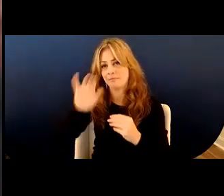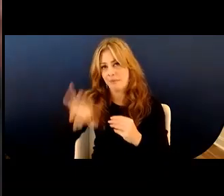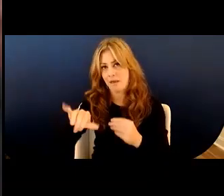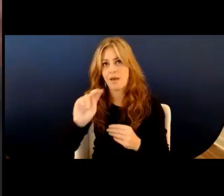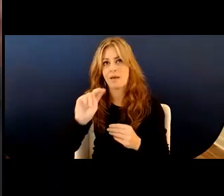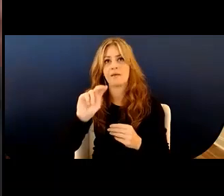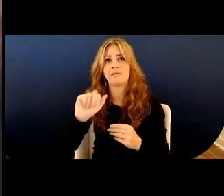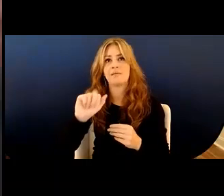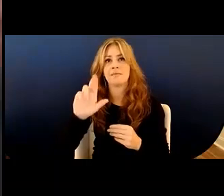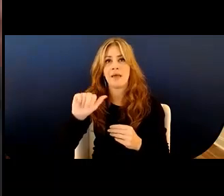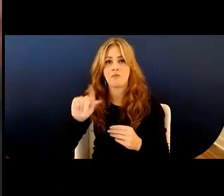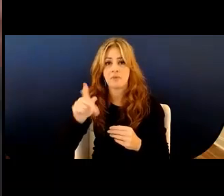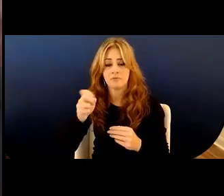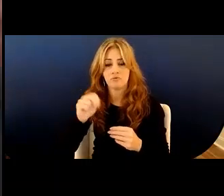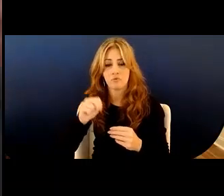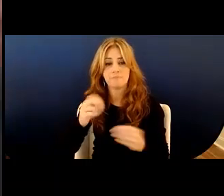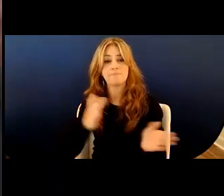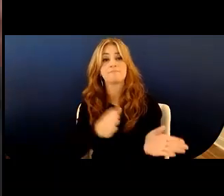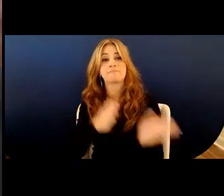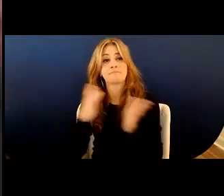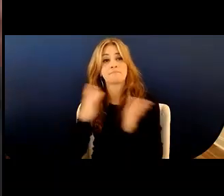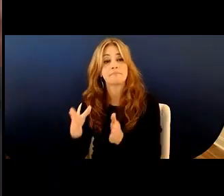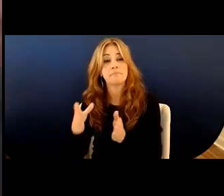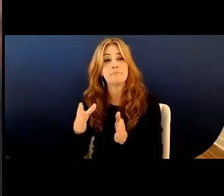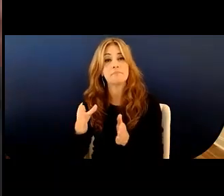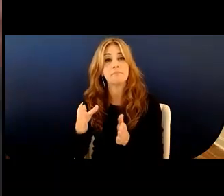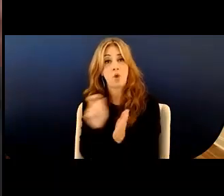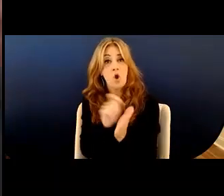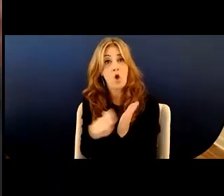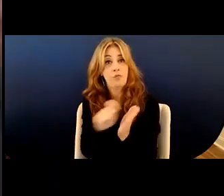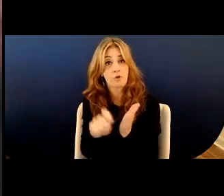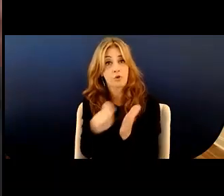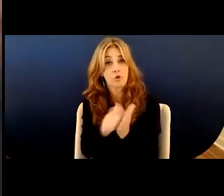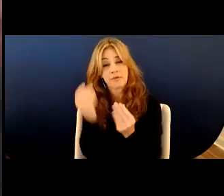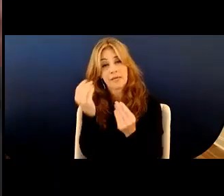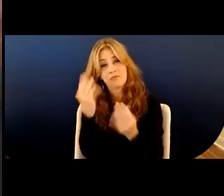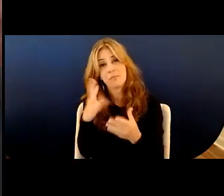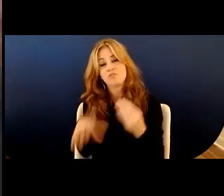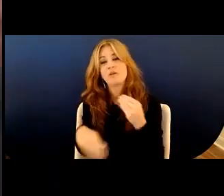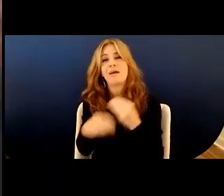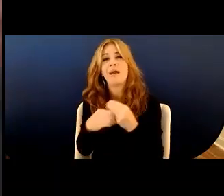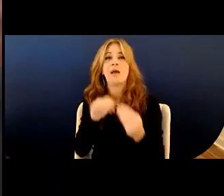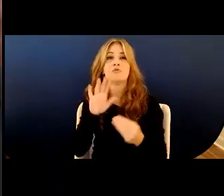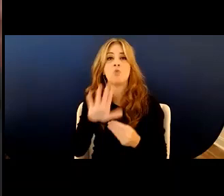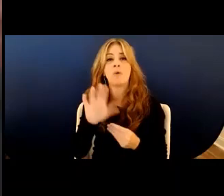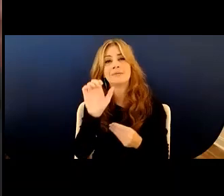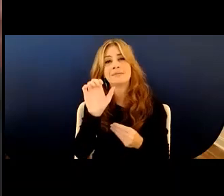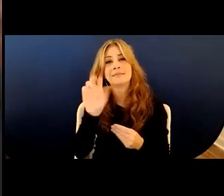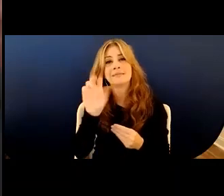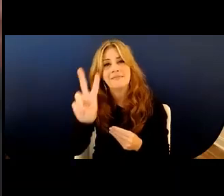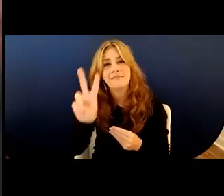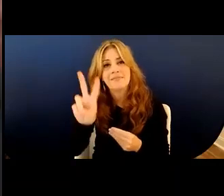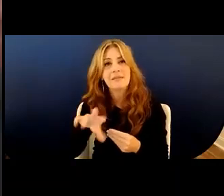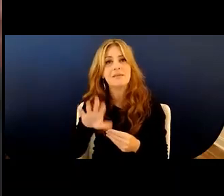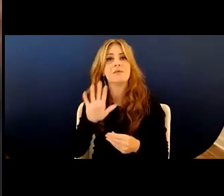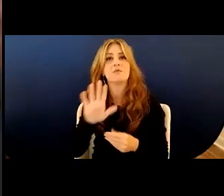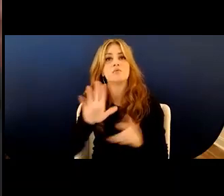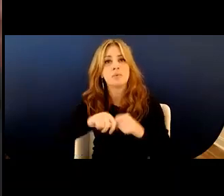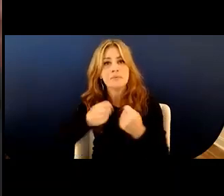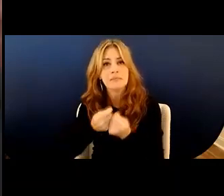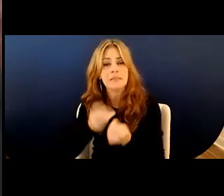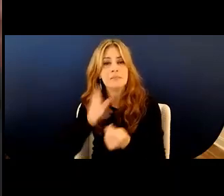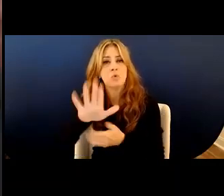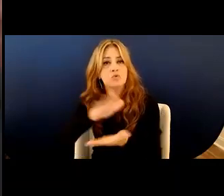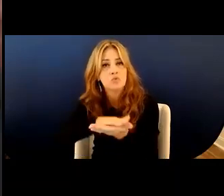Add author information. Here's where you can talk about yourself, your CV, your team, your